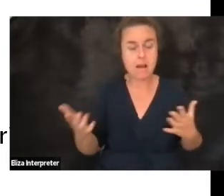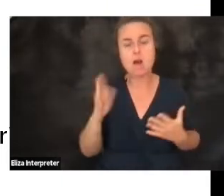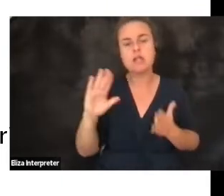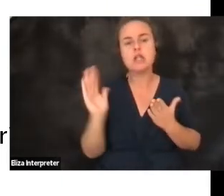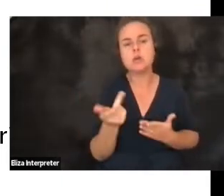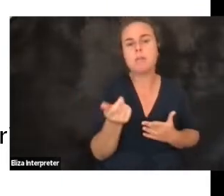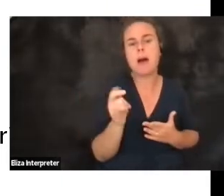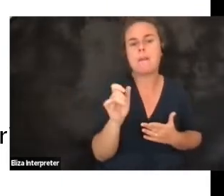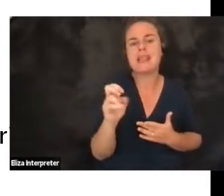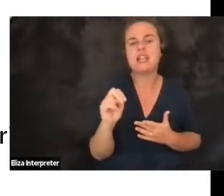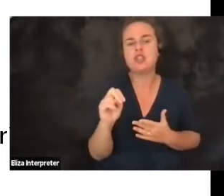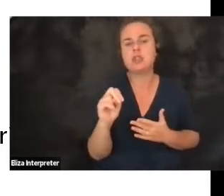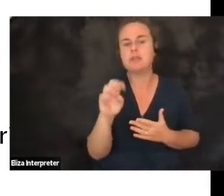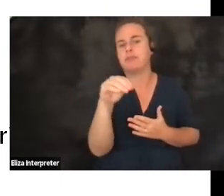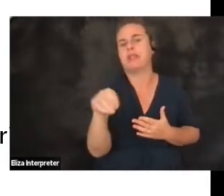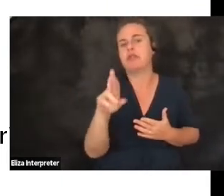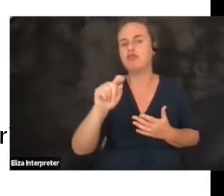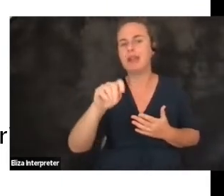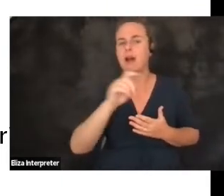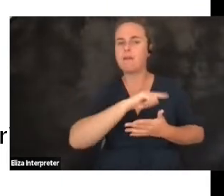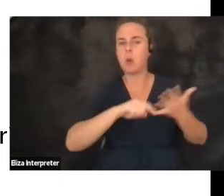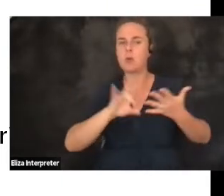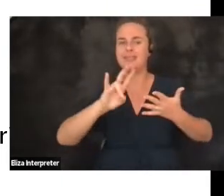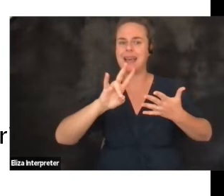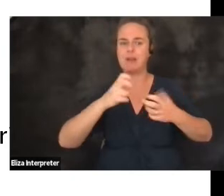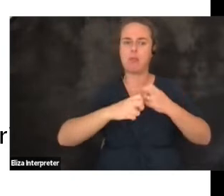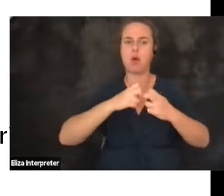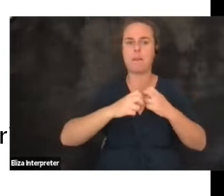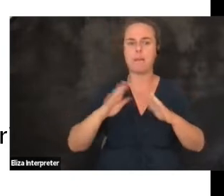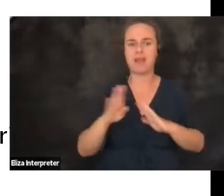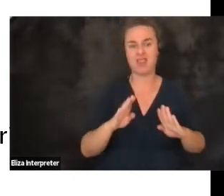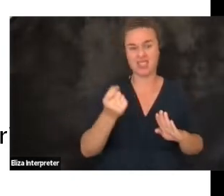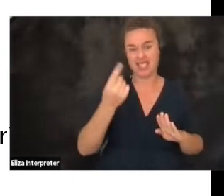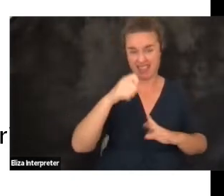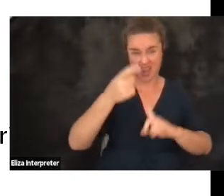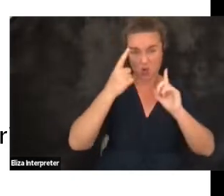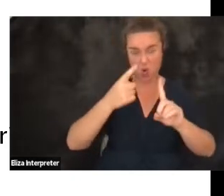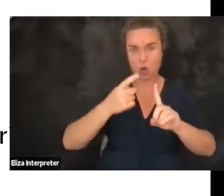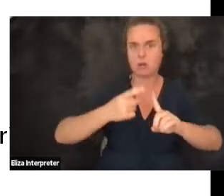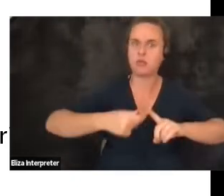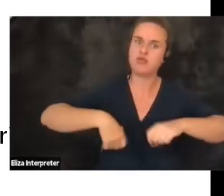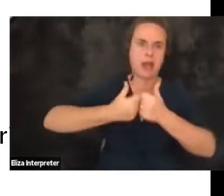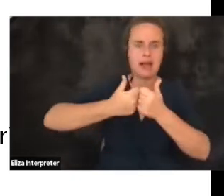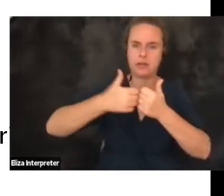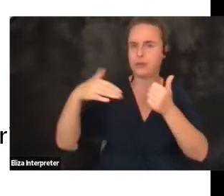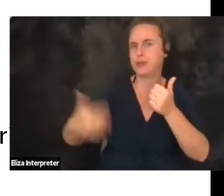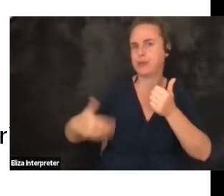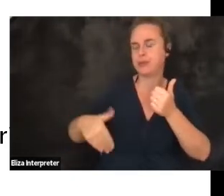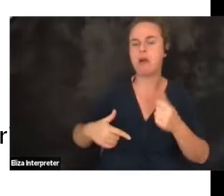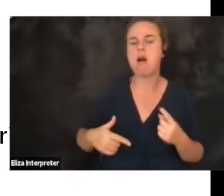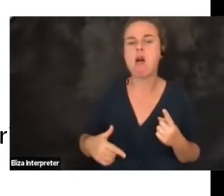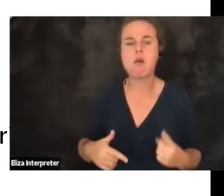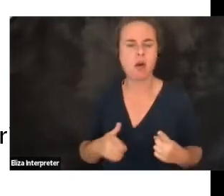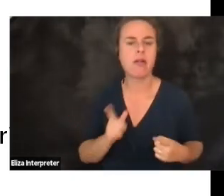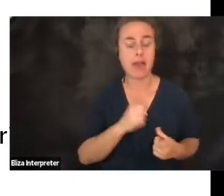rates of those 7 problem behaviors, which is very challenging. Funding was formulated